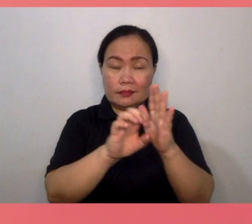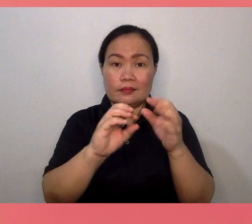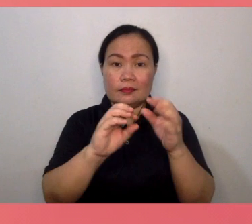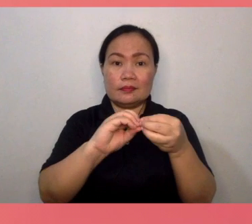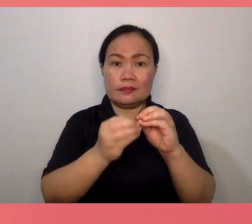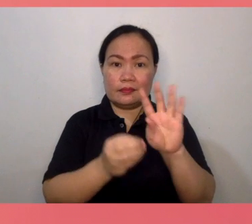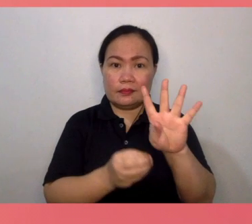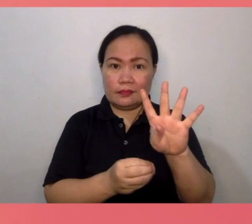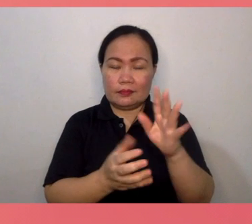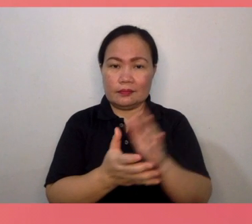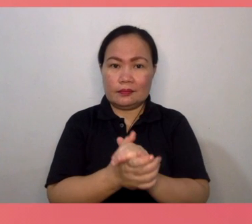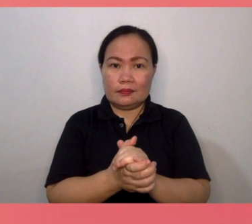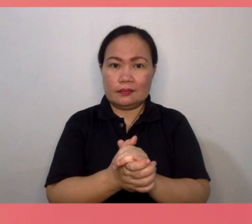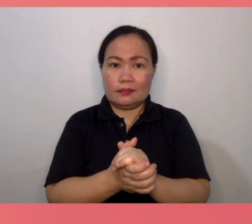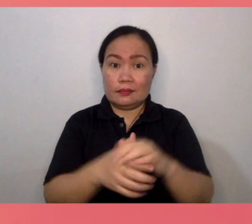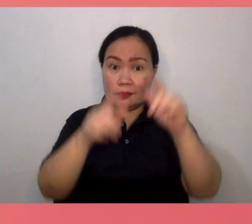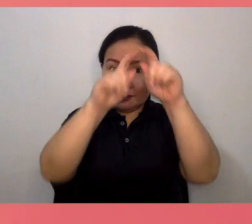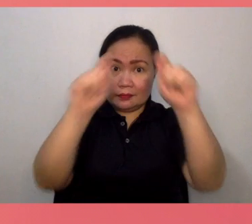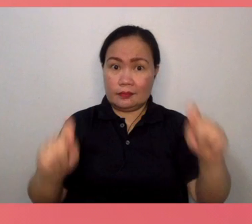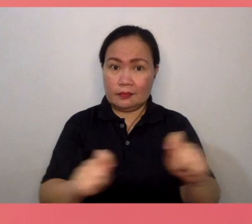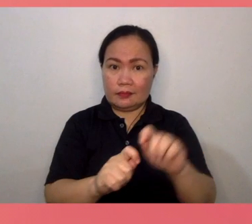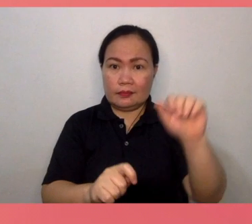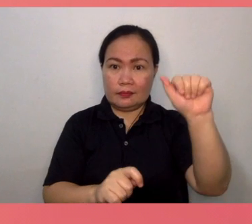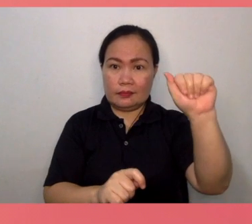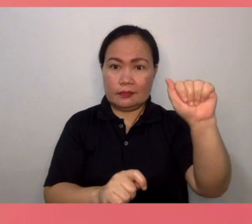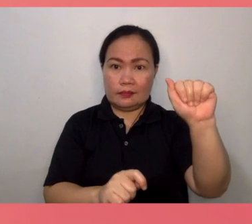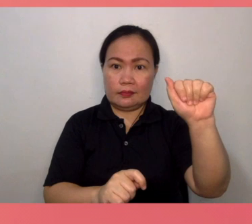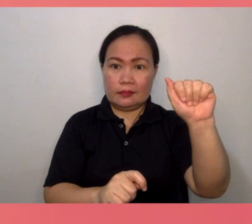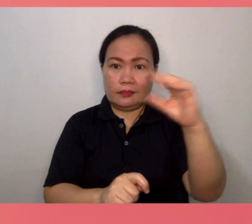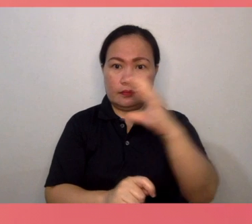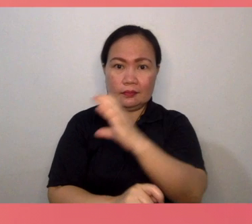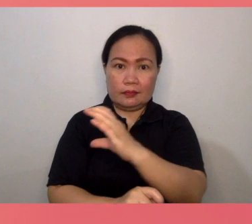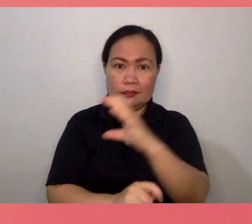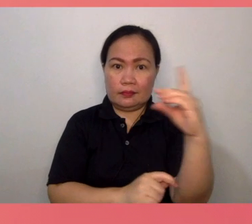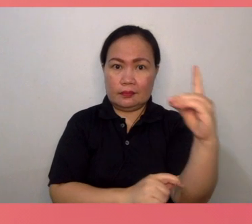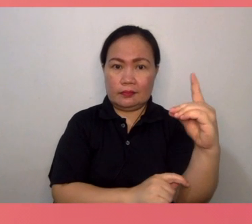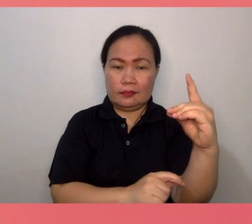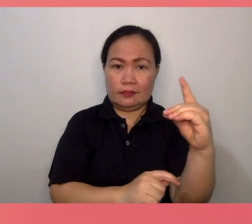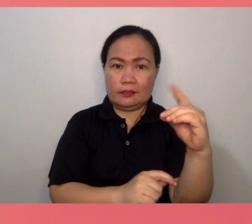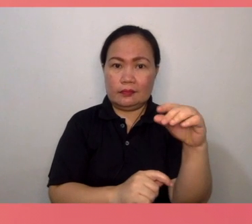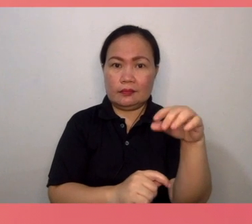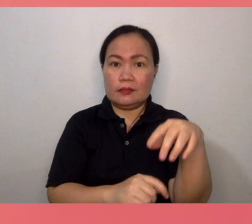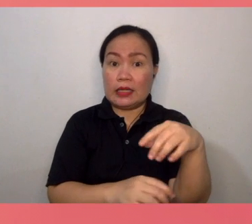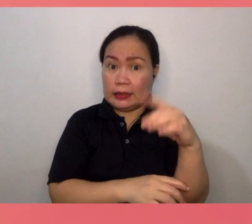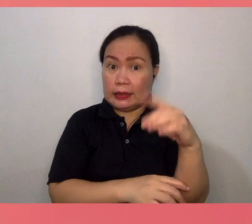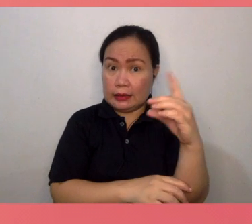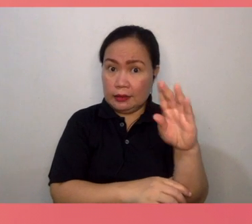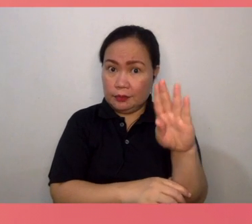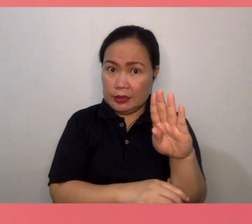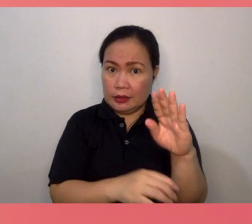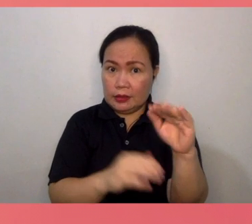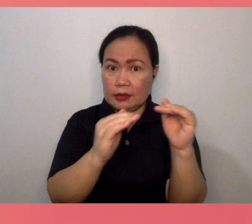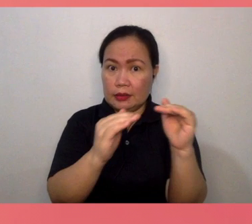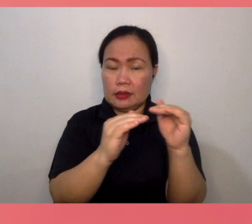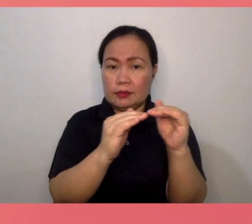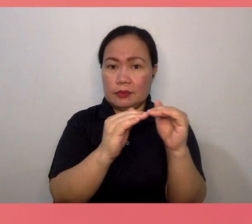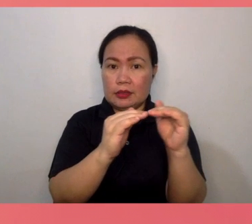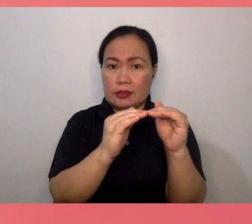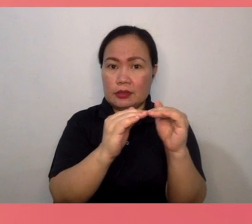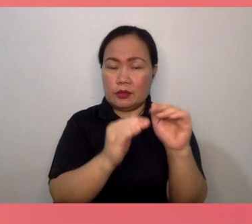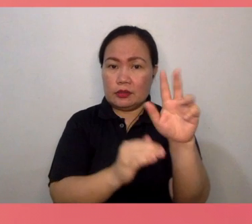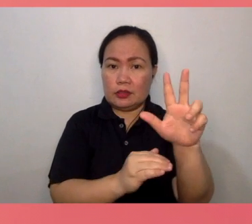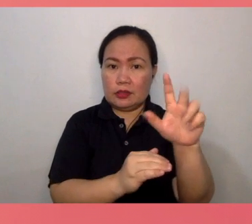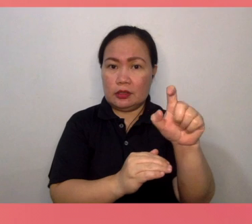Let's have this one. In triangle ACD, so I have here triangle ACD, your DB, this one, your DB